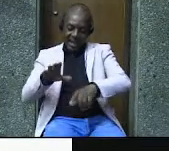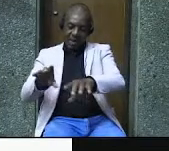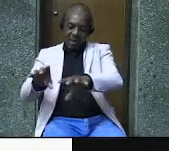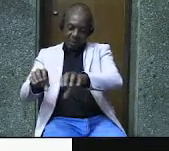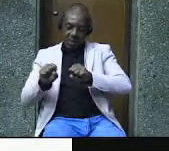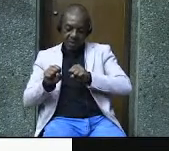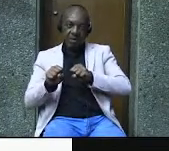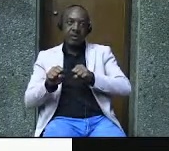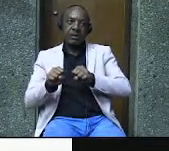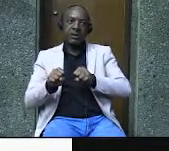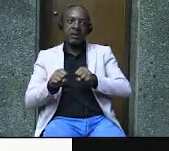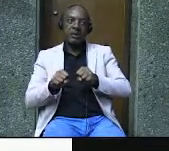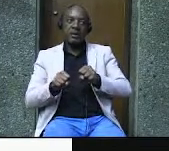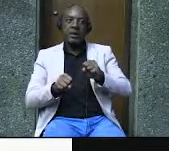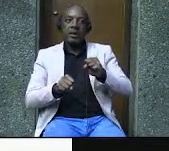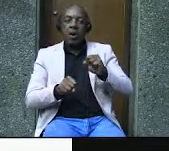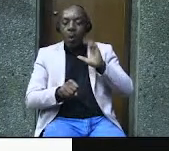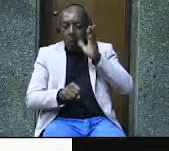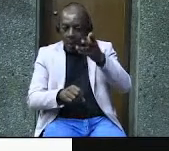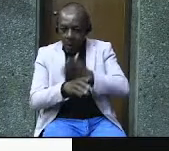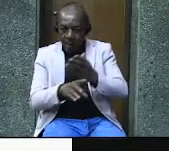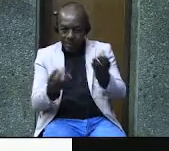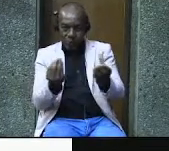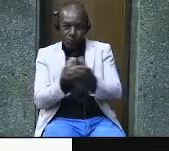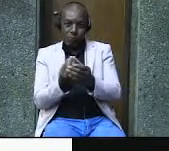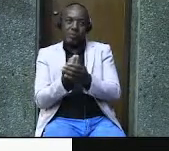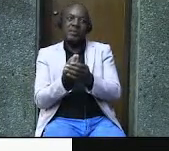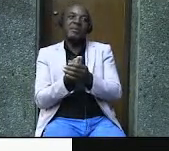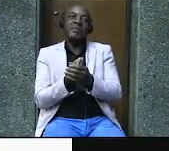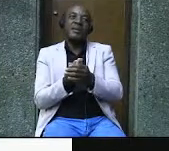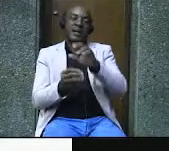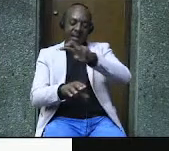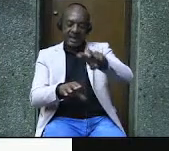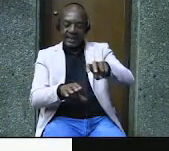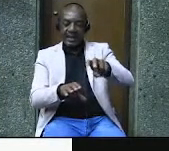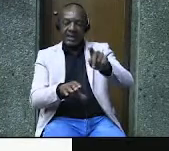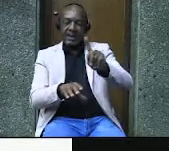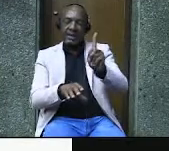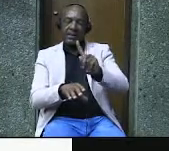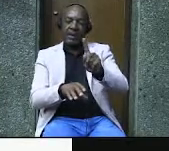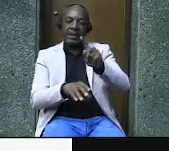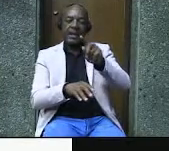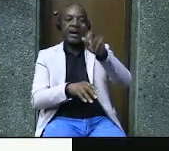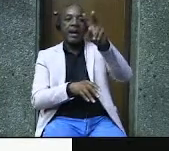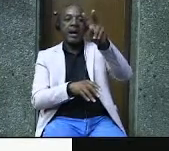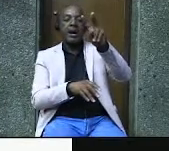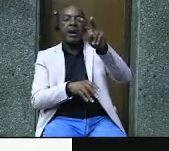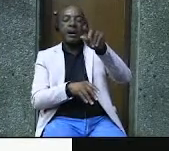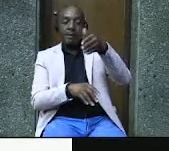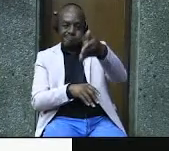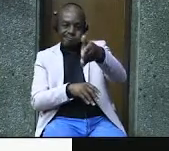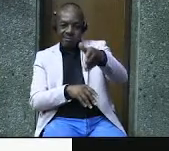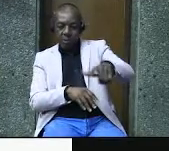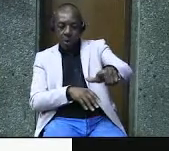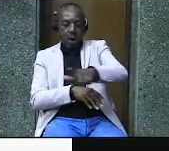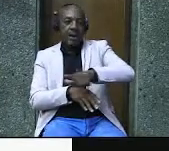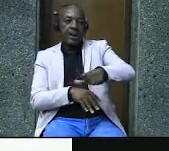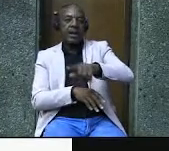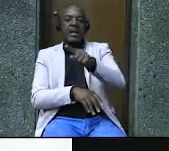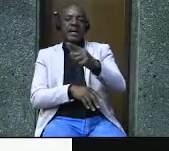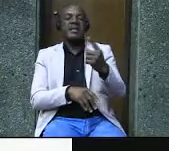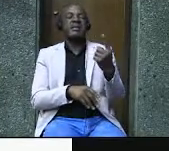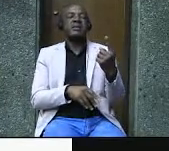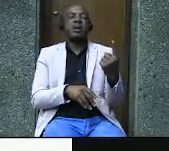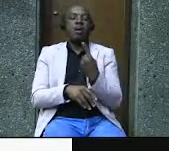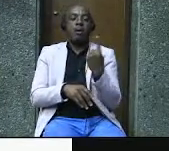is compulsory in nature, and it is the only power that can be